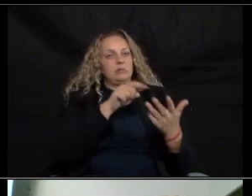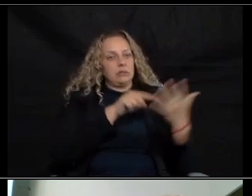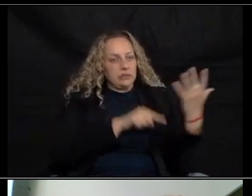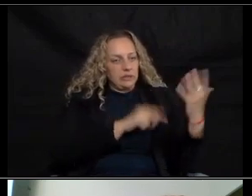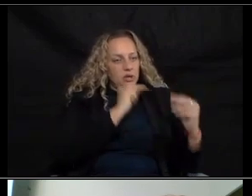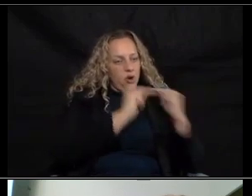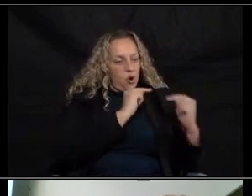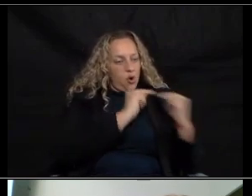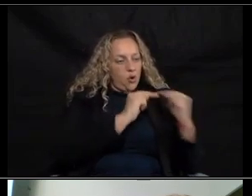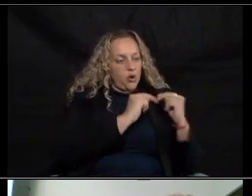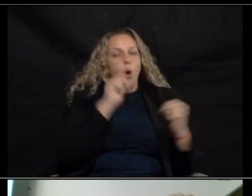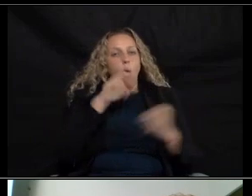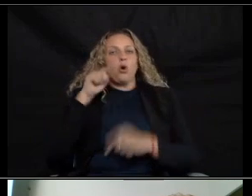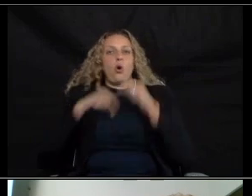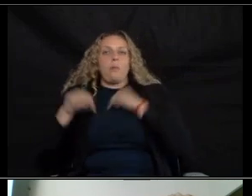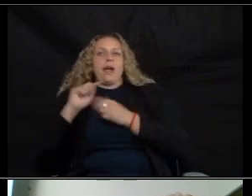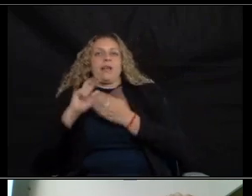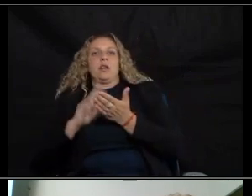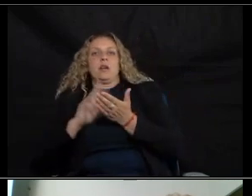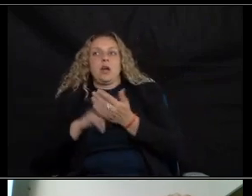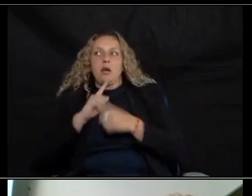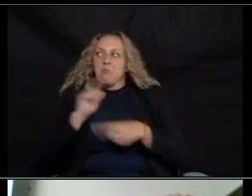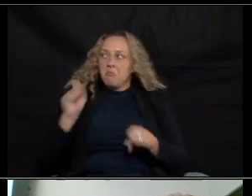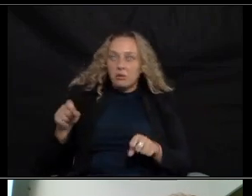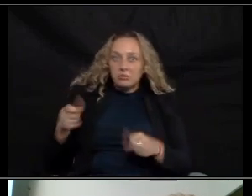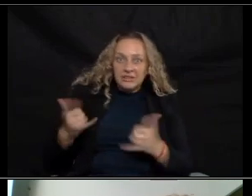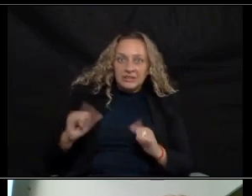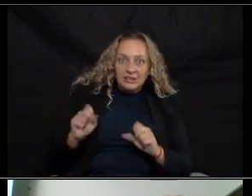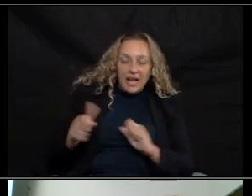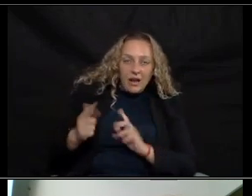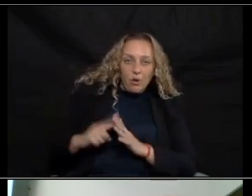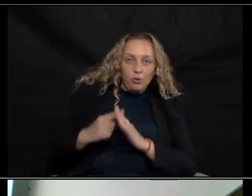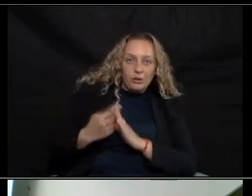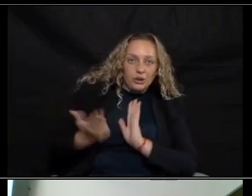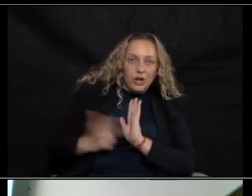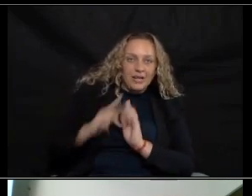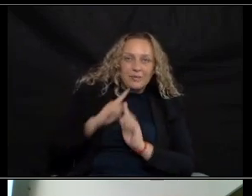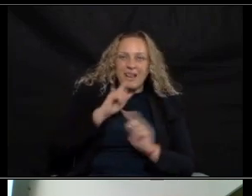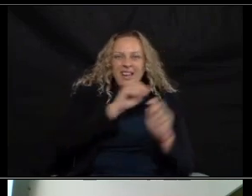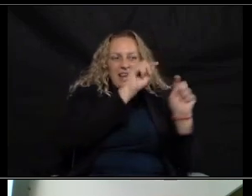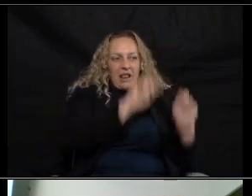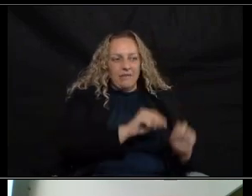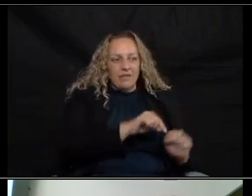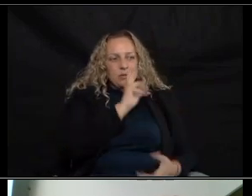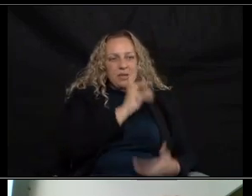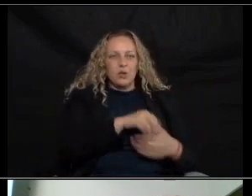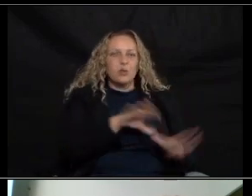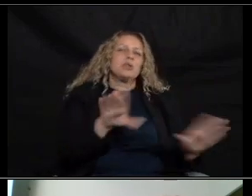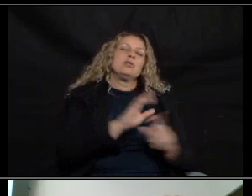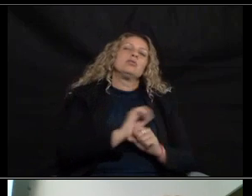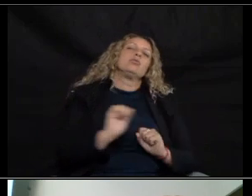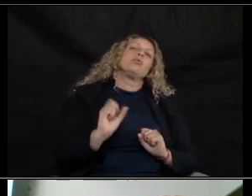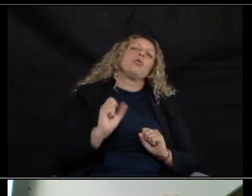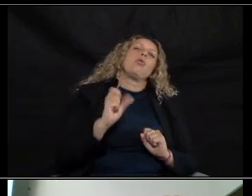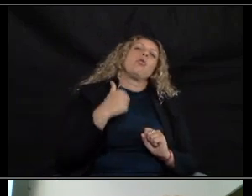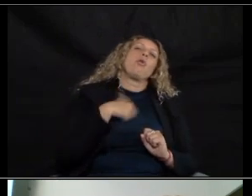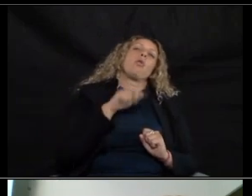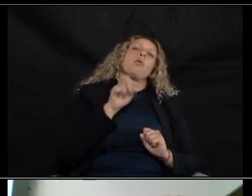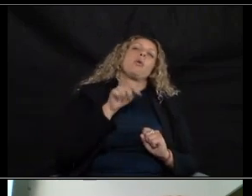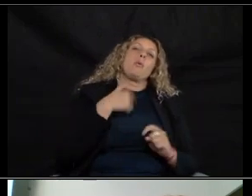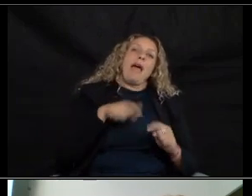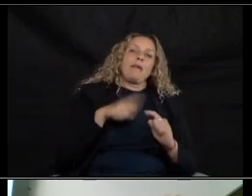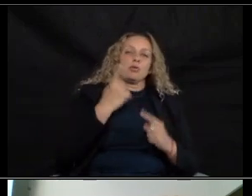which is possible. We can still get the original deal, but none of this will be included. And so the question that we